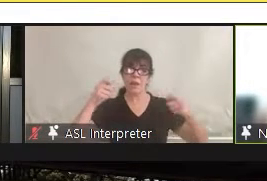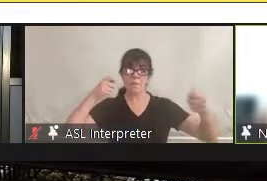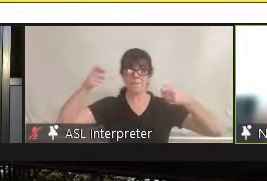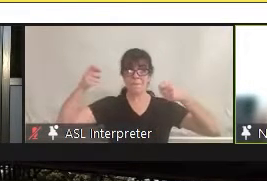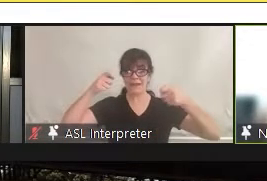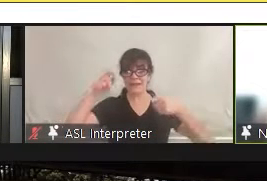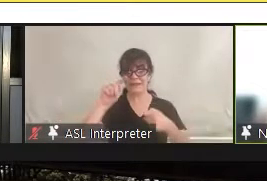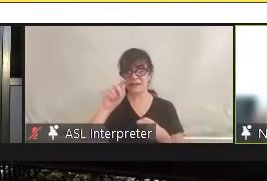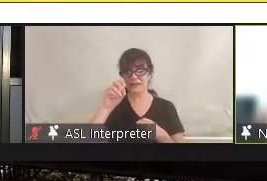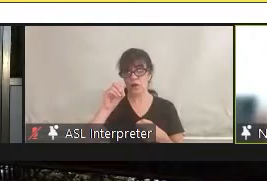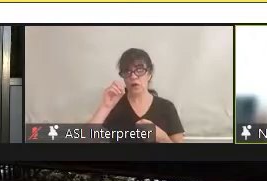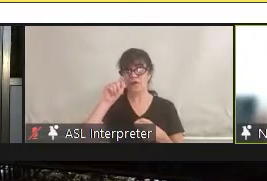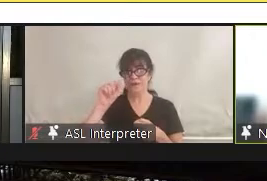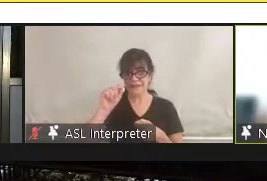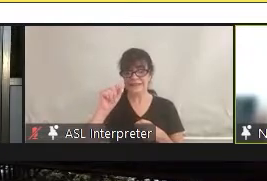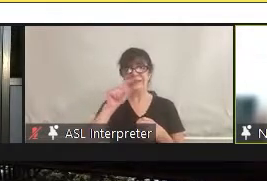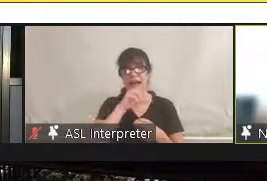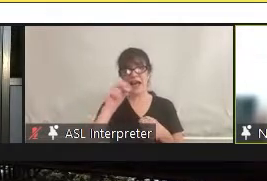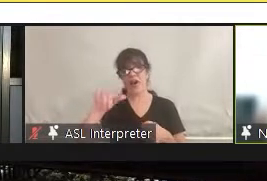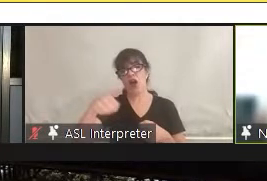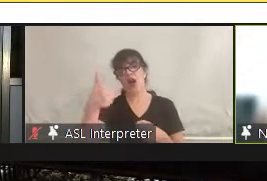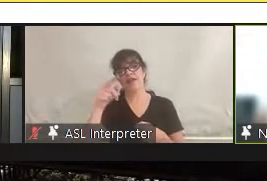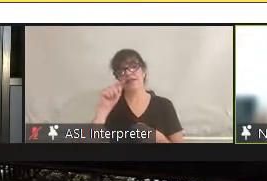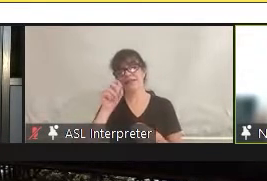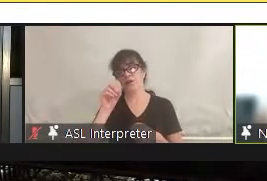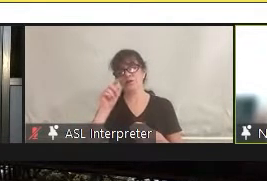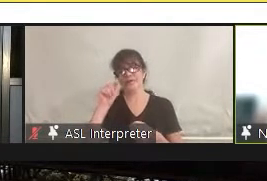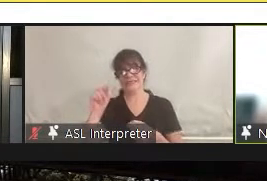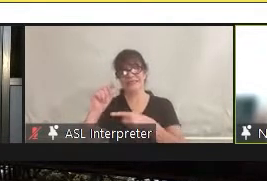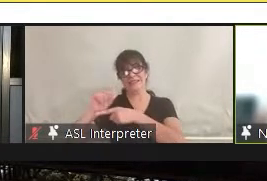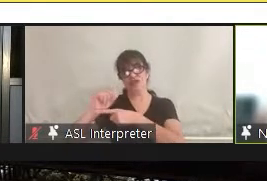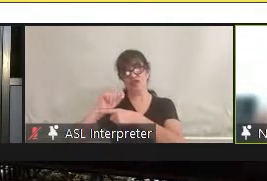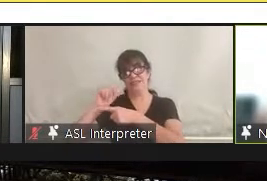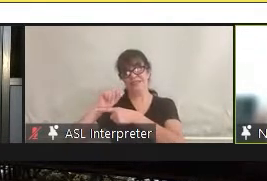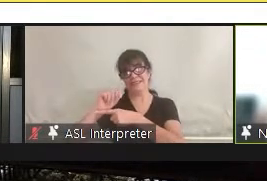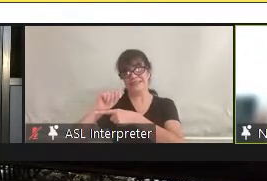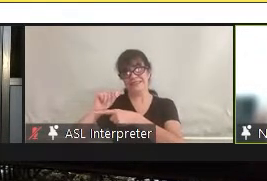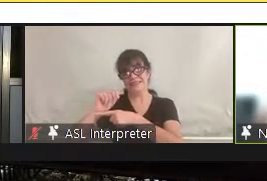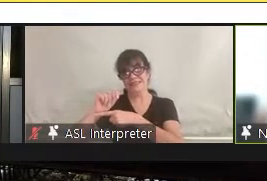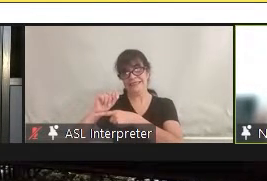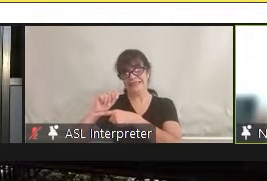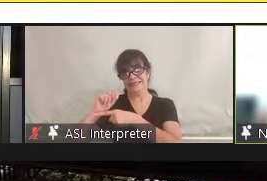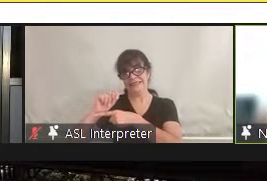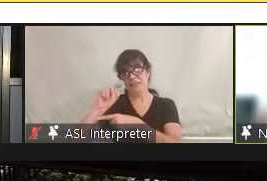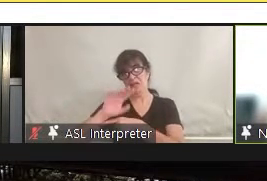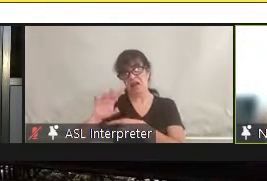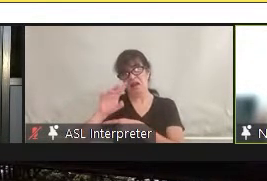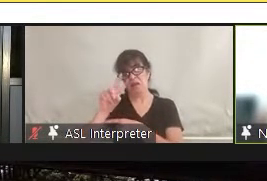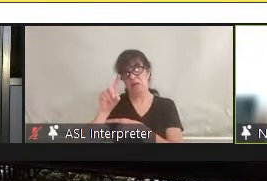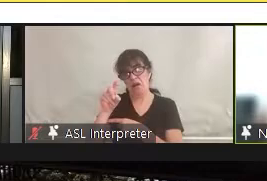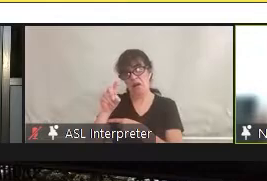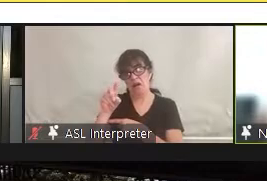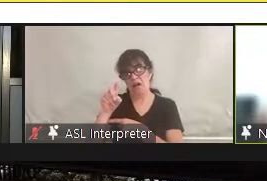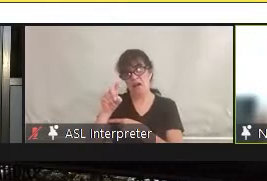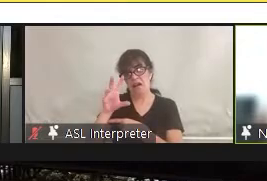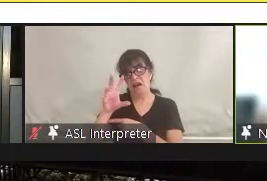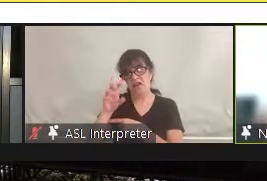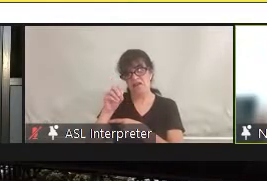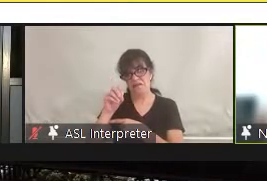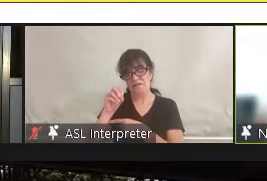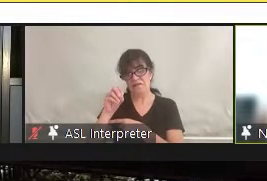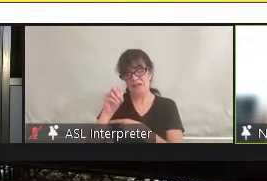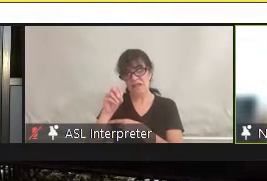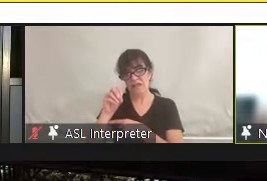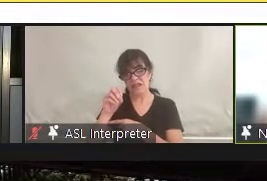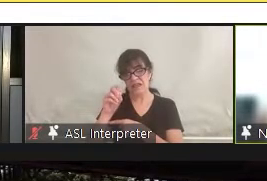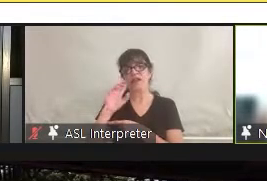and also other TOTs, and training nearly 150 engineers, even